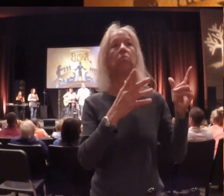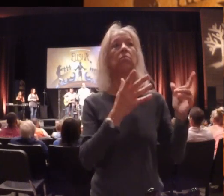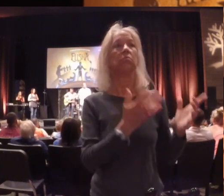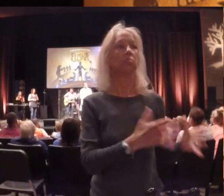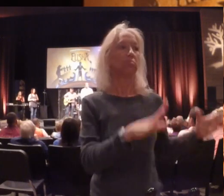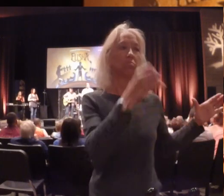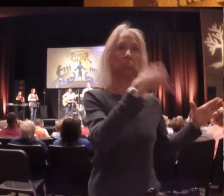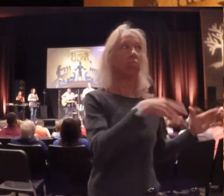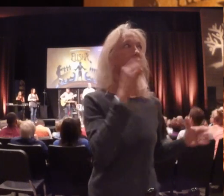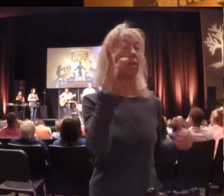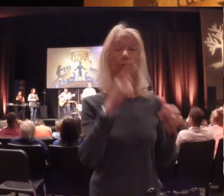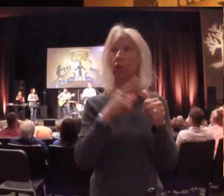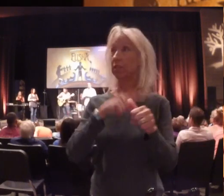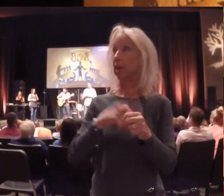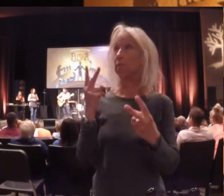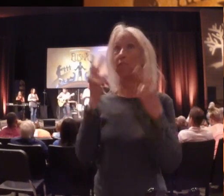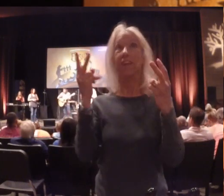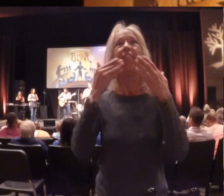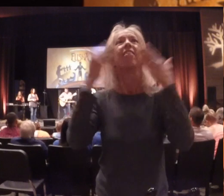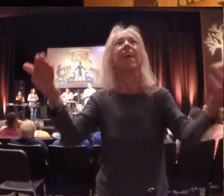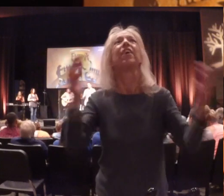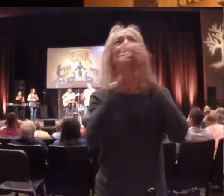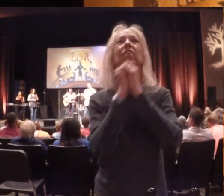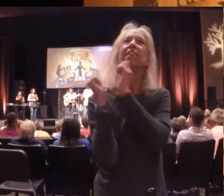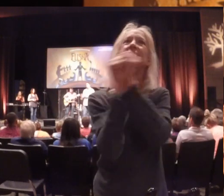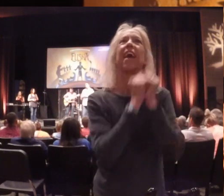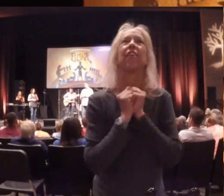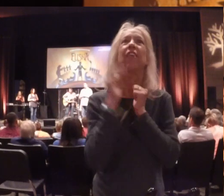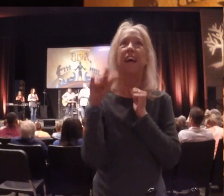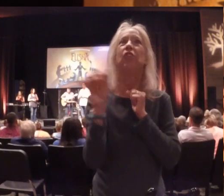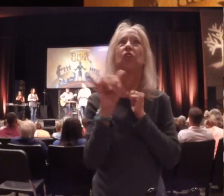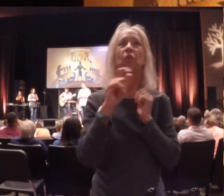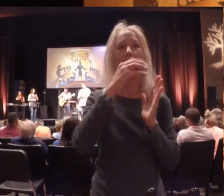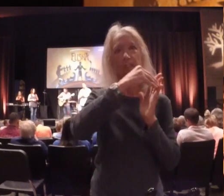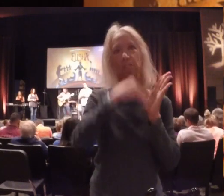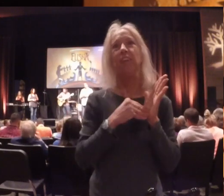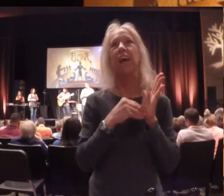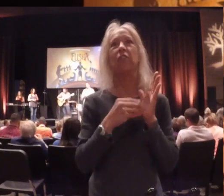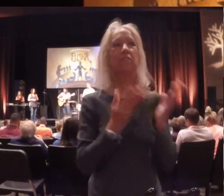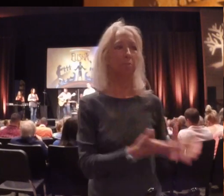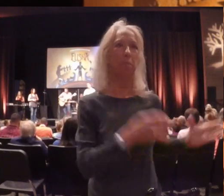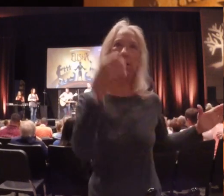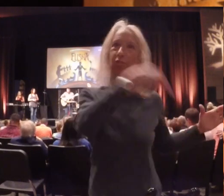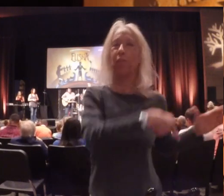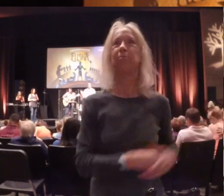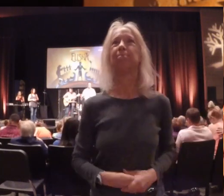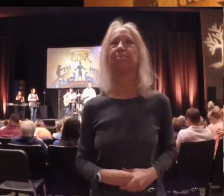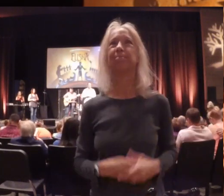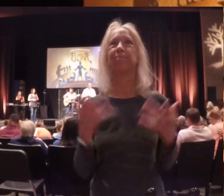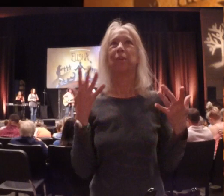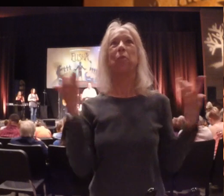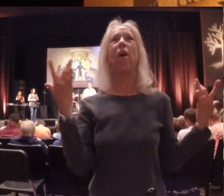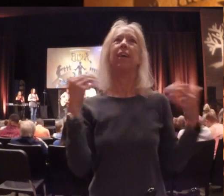and help you on that journey. And if this is your first time with us, again, thank you for worshiping with us. If you'll fill out that connection card, put it in the offering bucket as it goes